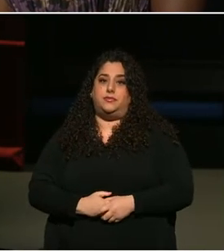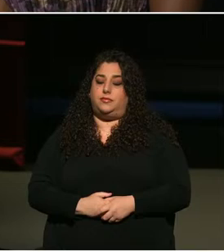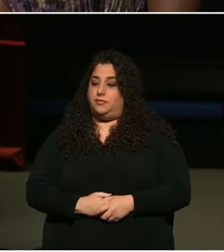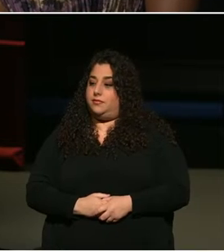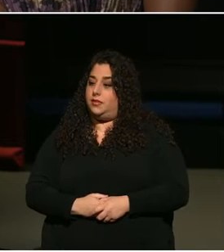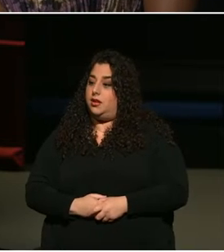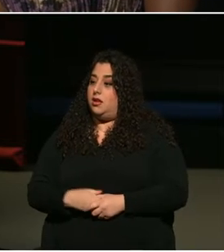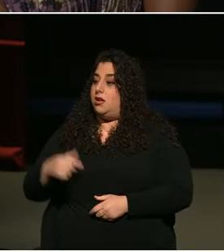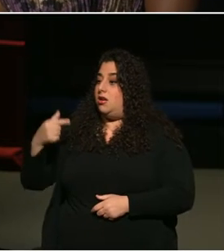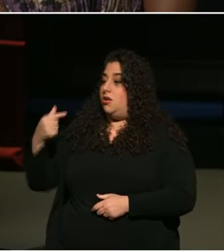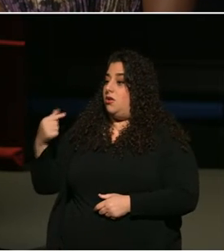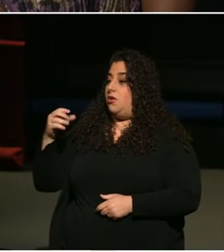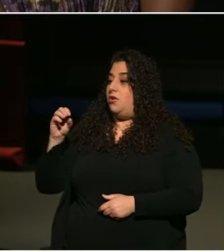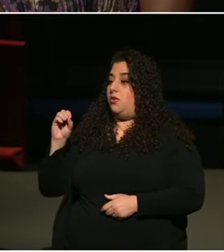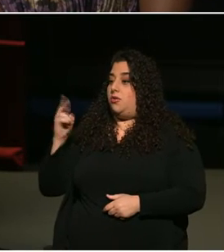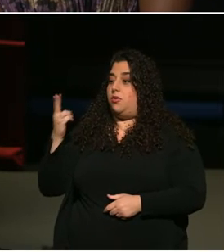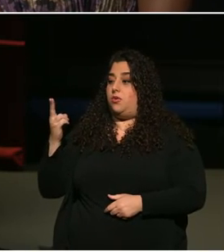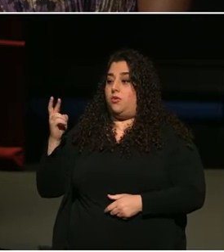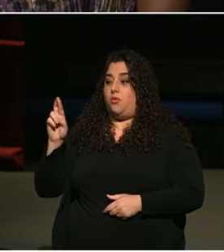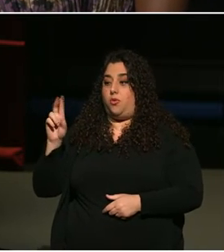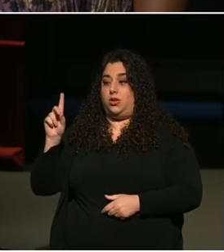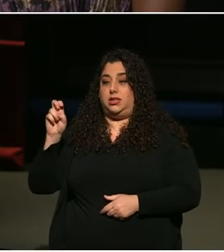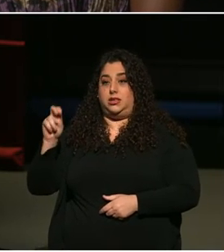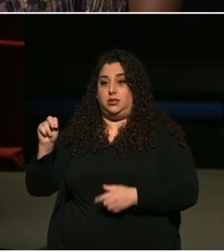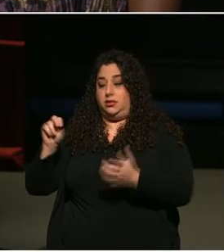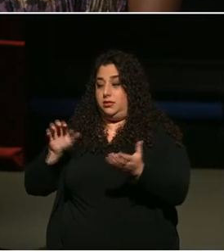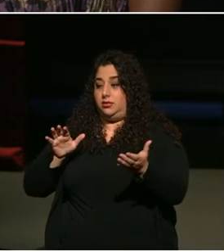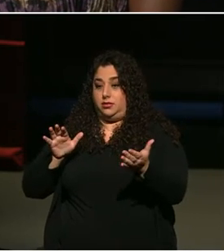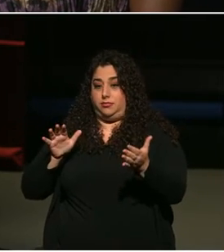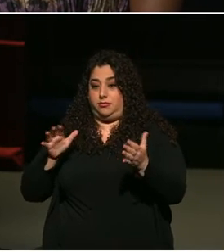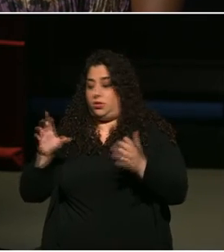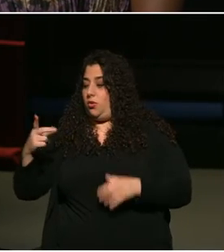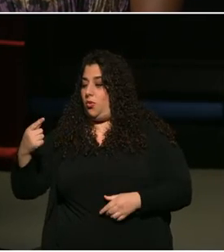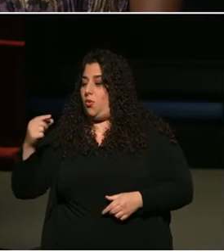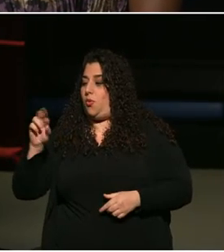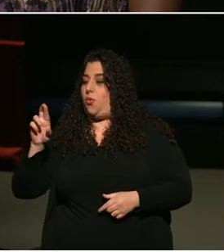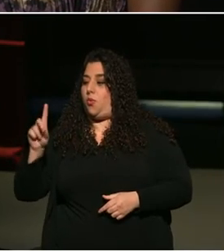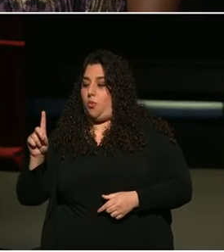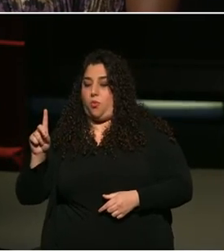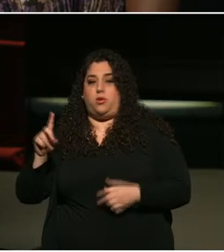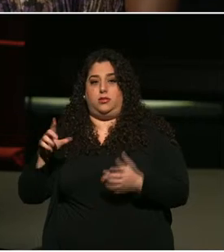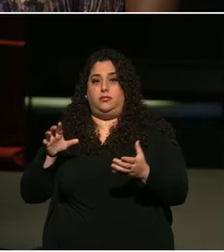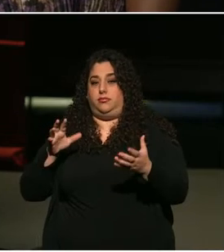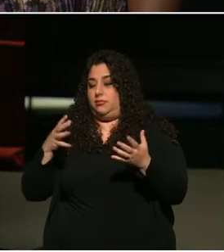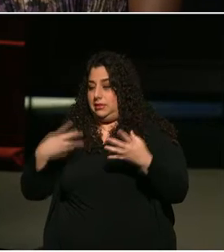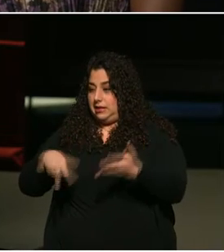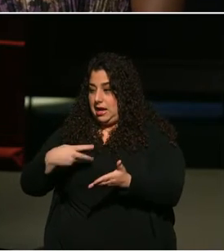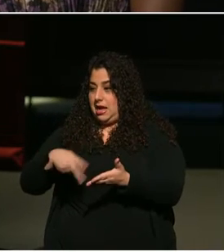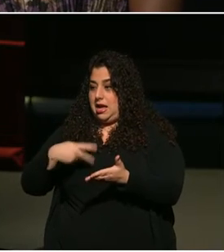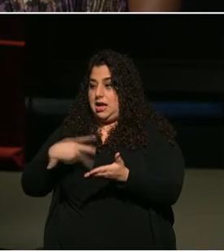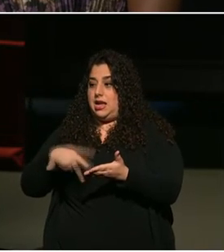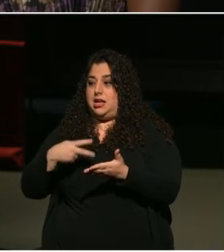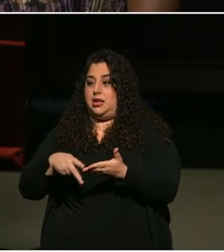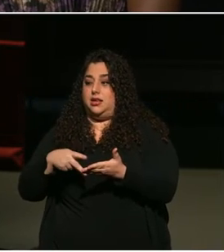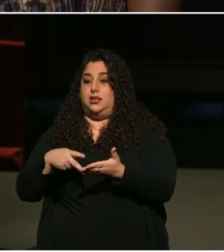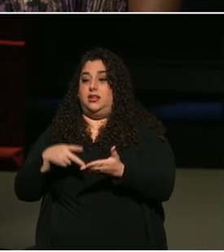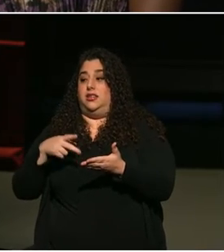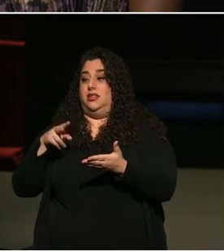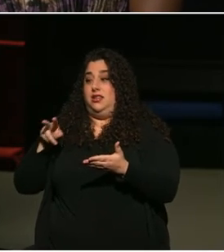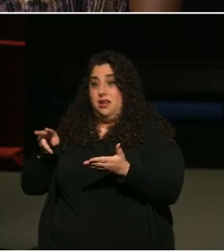he was there right next to me dancing. And Sash would be sitting right next to my